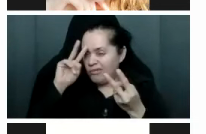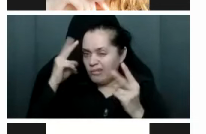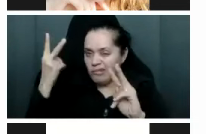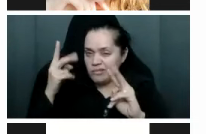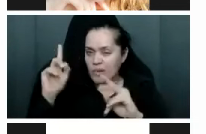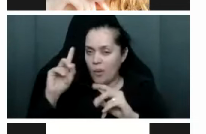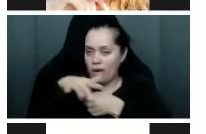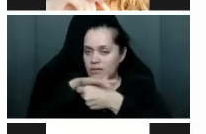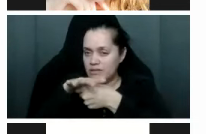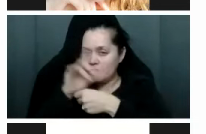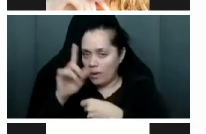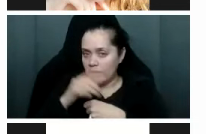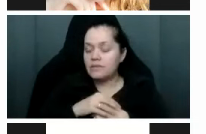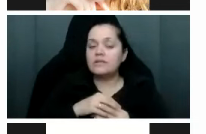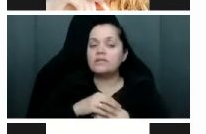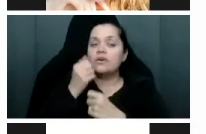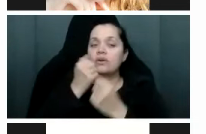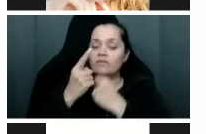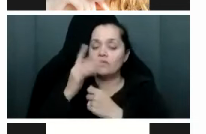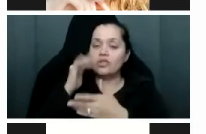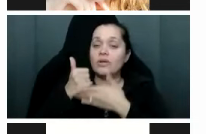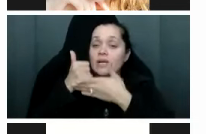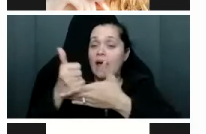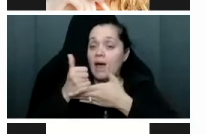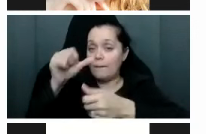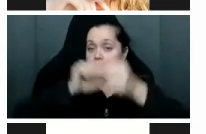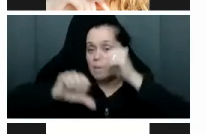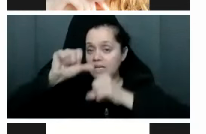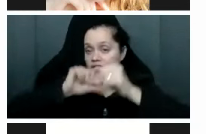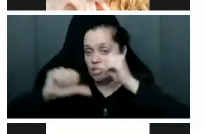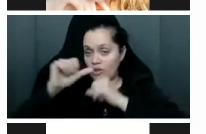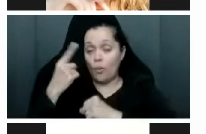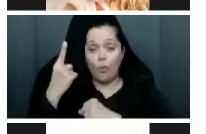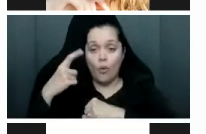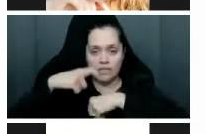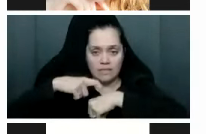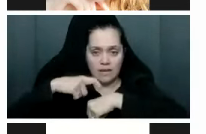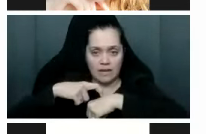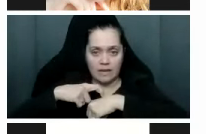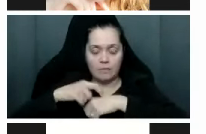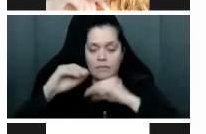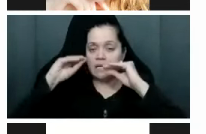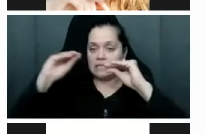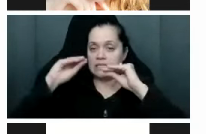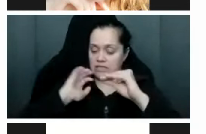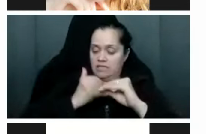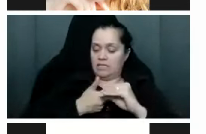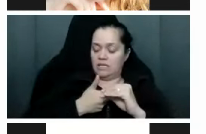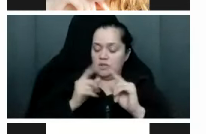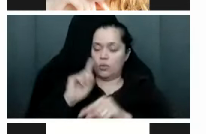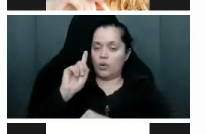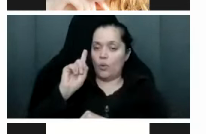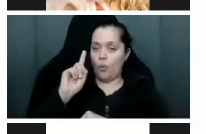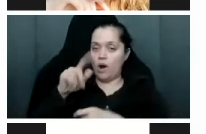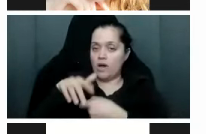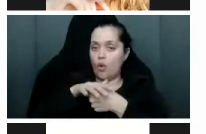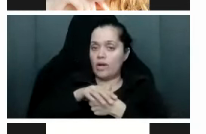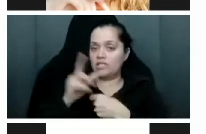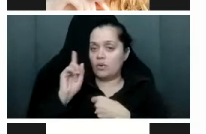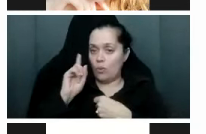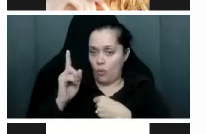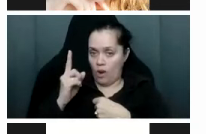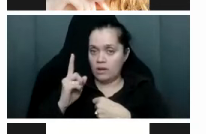are. So you're each going to help everybody else out once by teaching us where one place is so